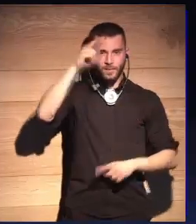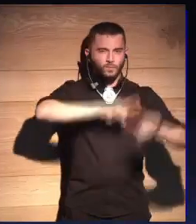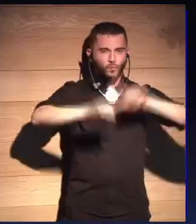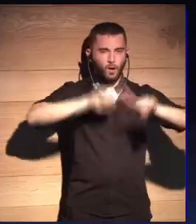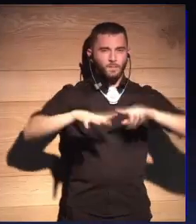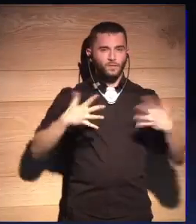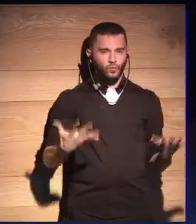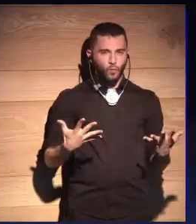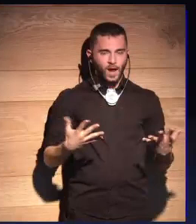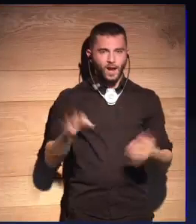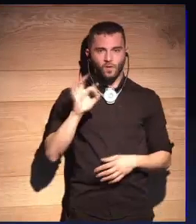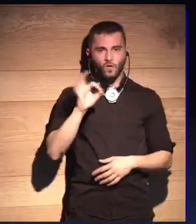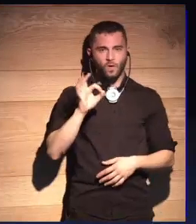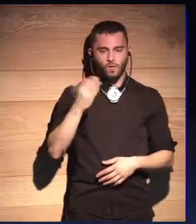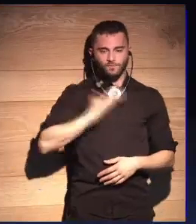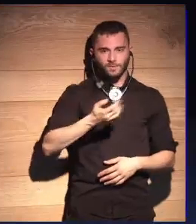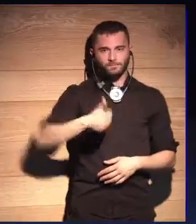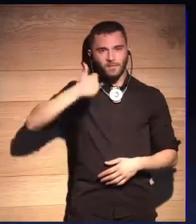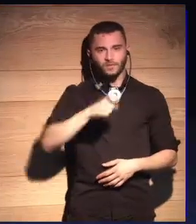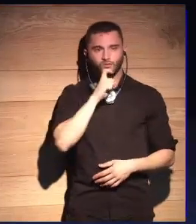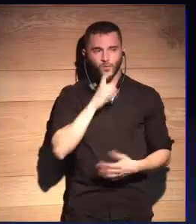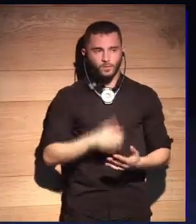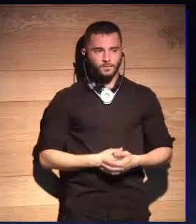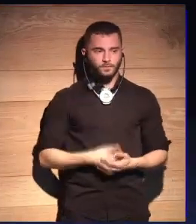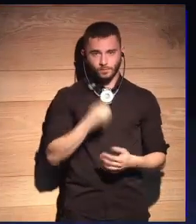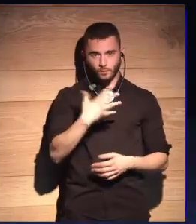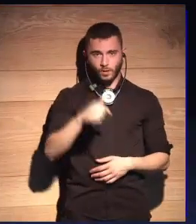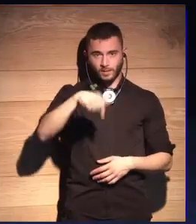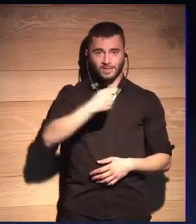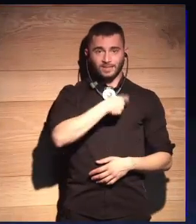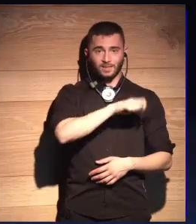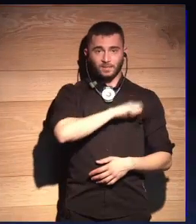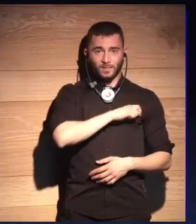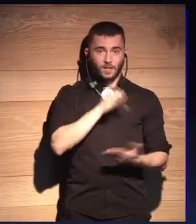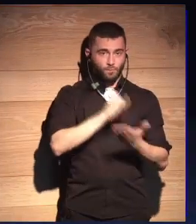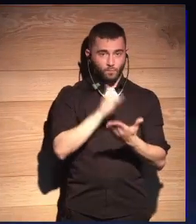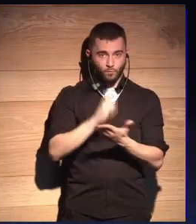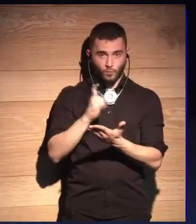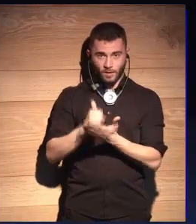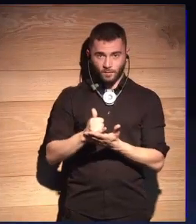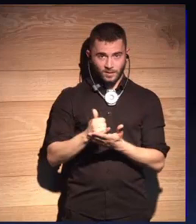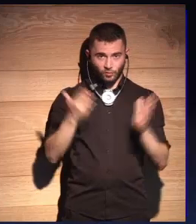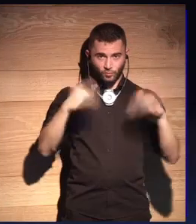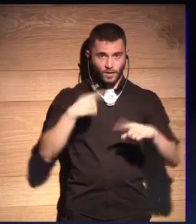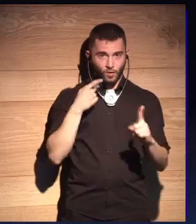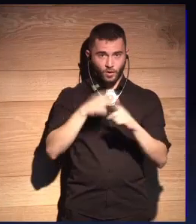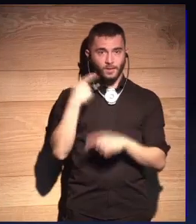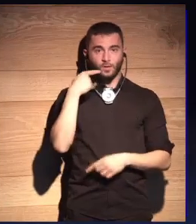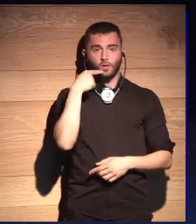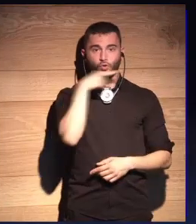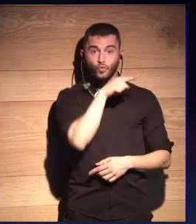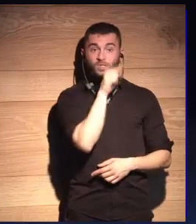What ones would be the main ones in Spain, for example? When, especially in Spain, we don't have